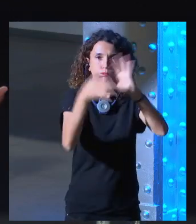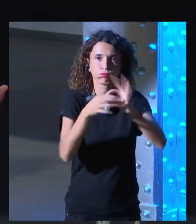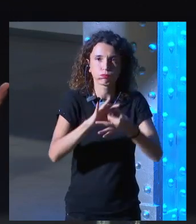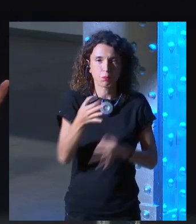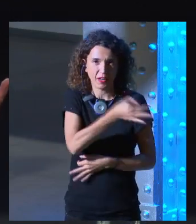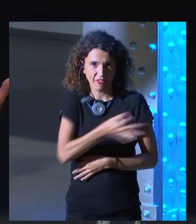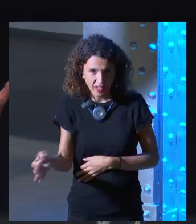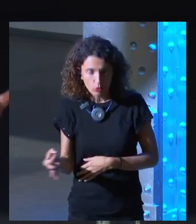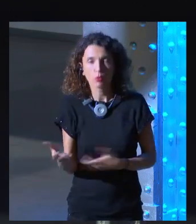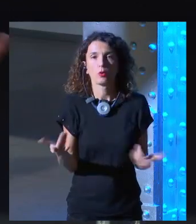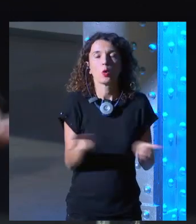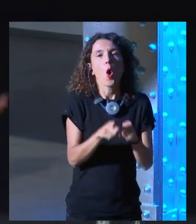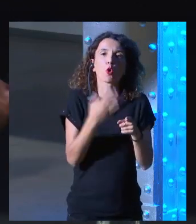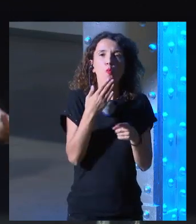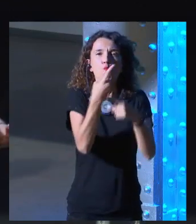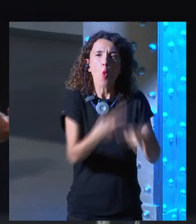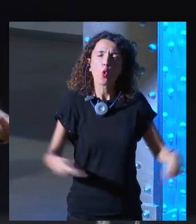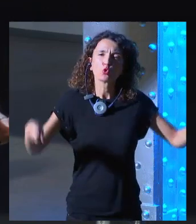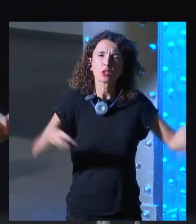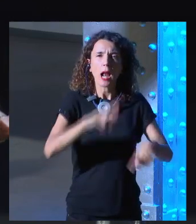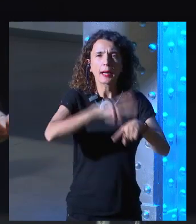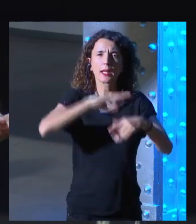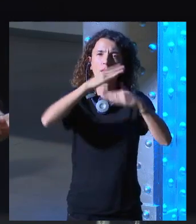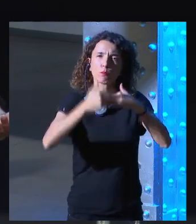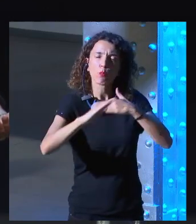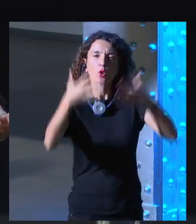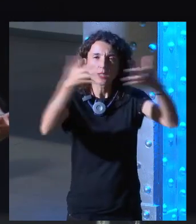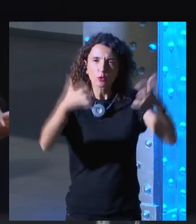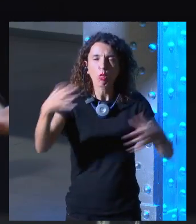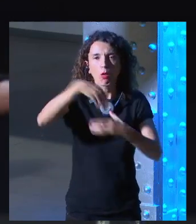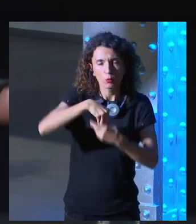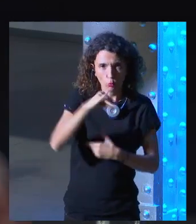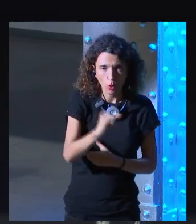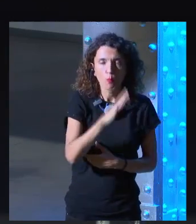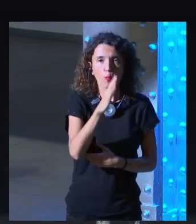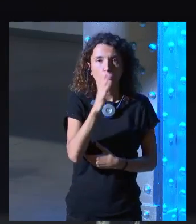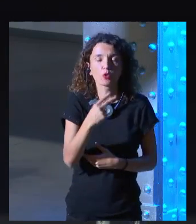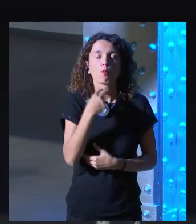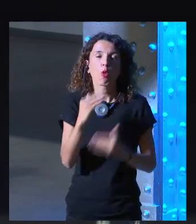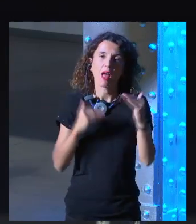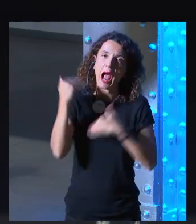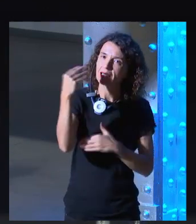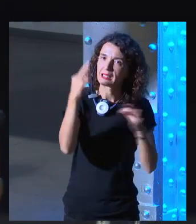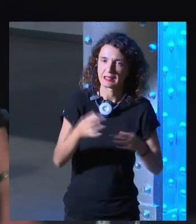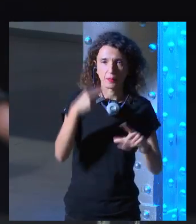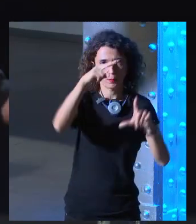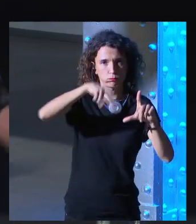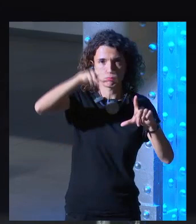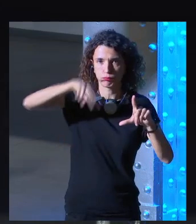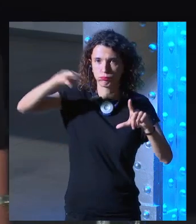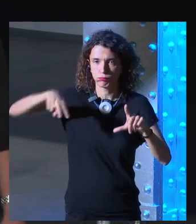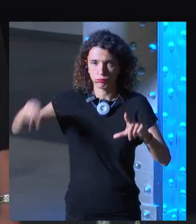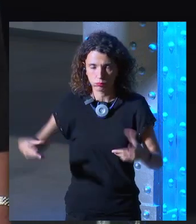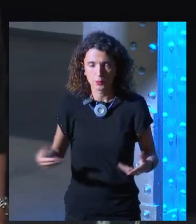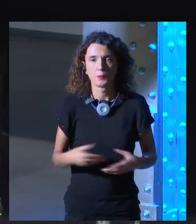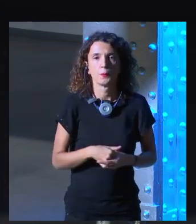to it, because it's out loud continually, yeah. And yes, when I'm not writing, if I'm not in the